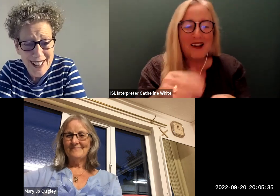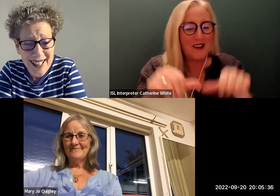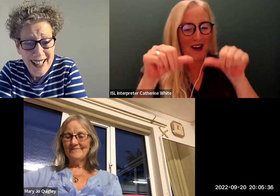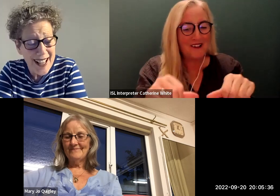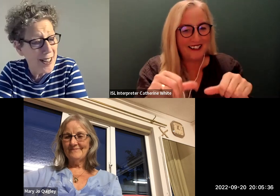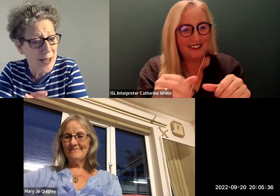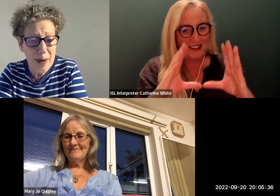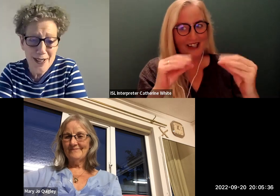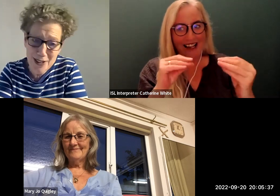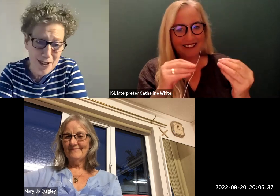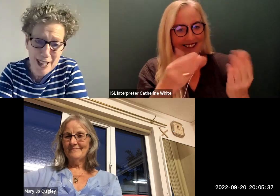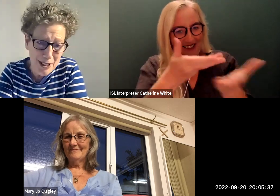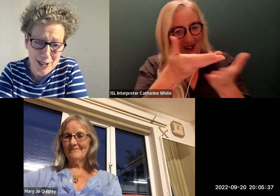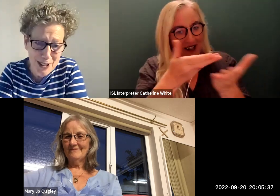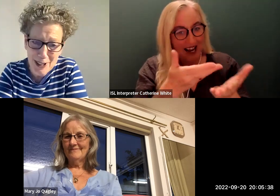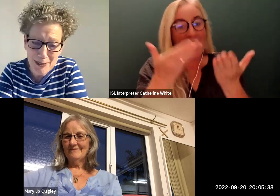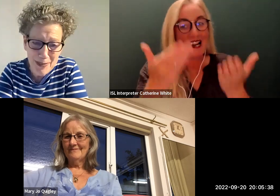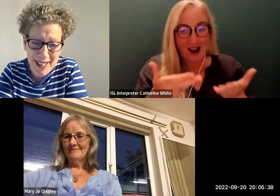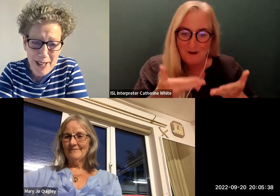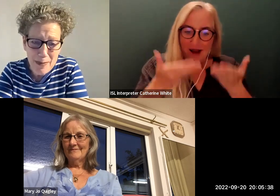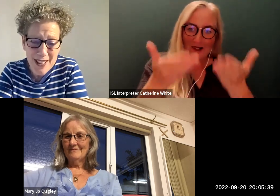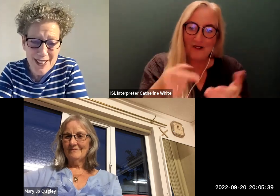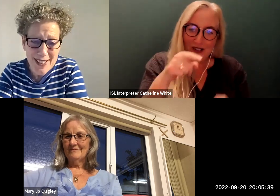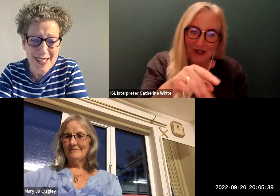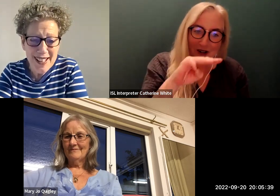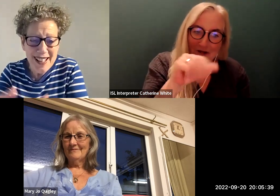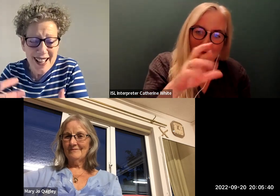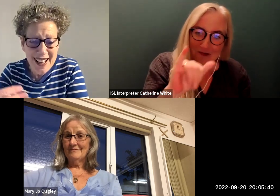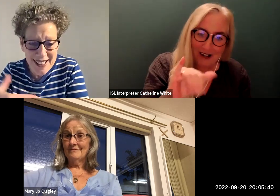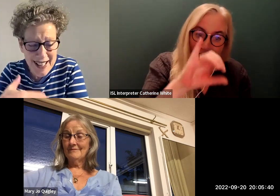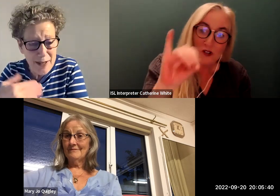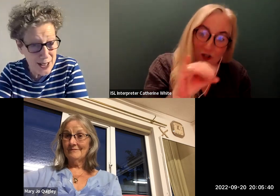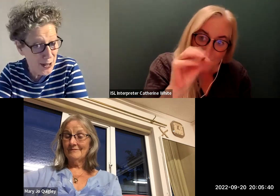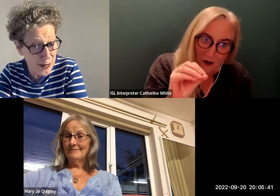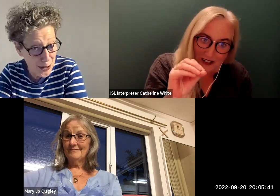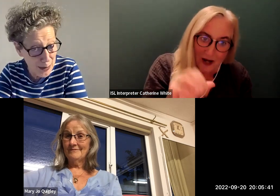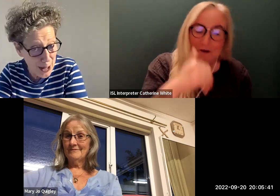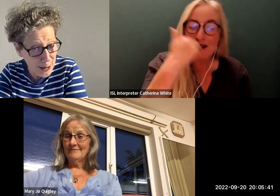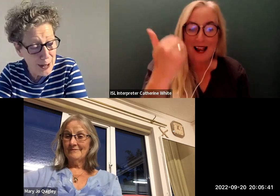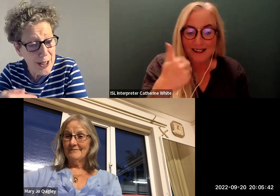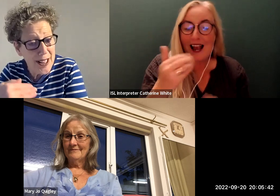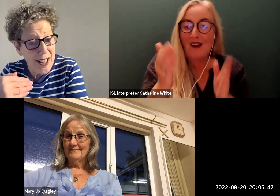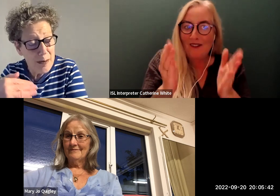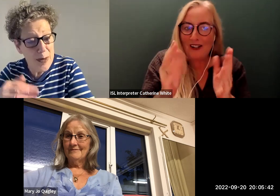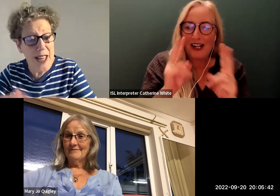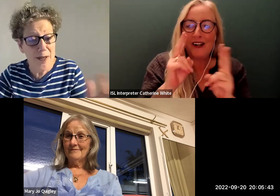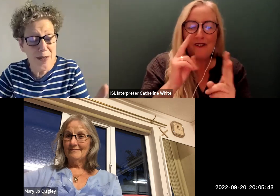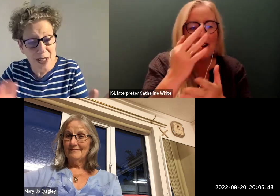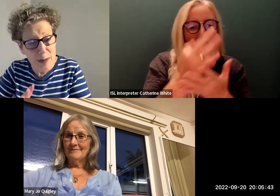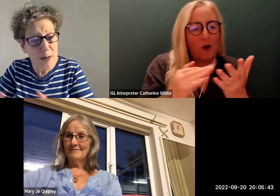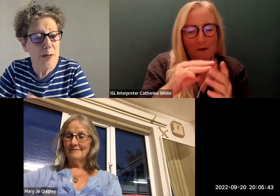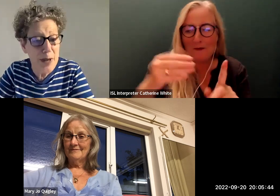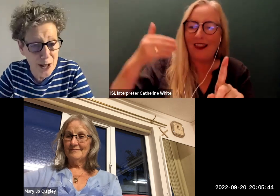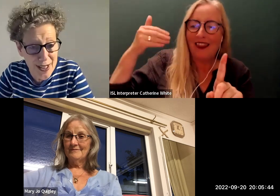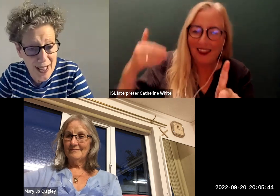me. And I'm going to pass directly over to you because, as I say, I've interviewed a few people, but